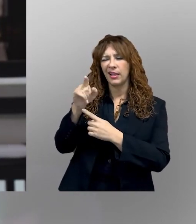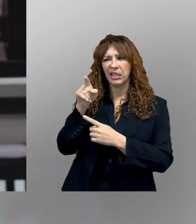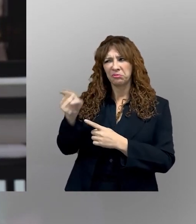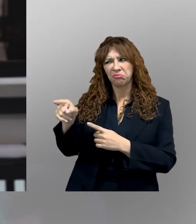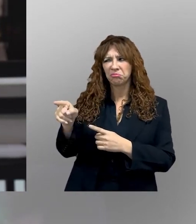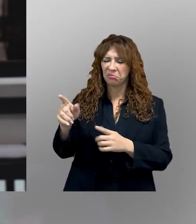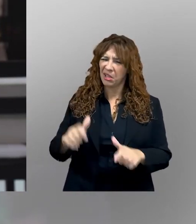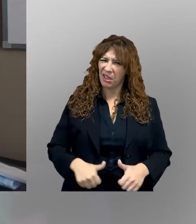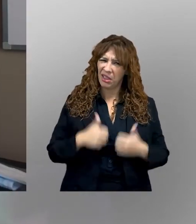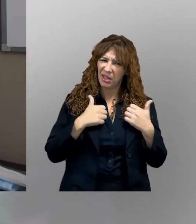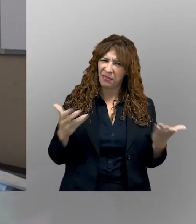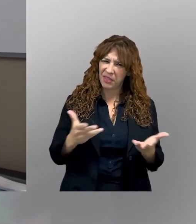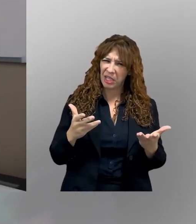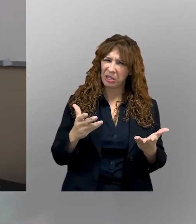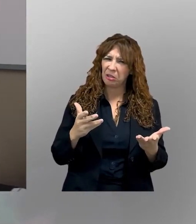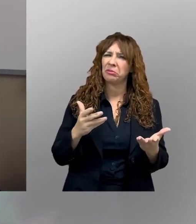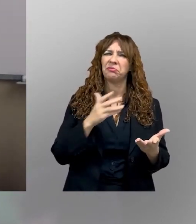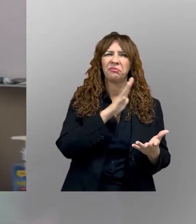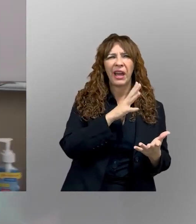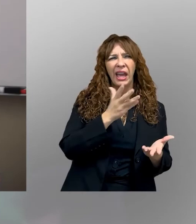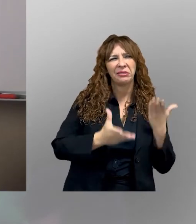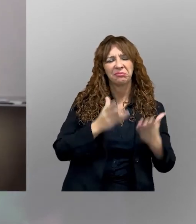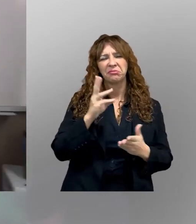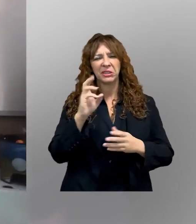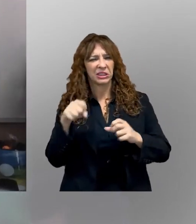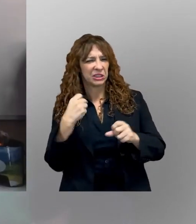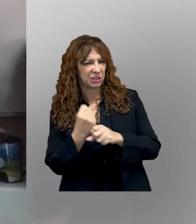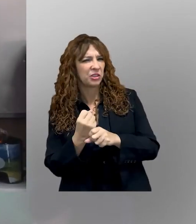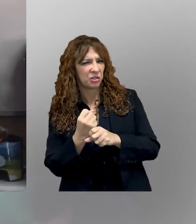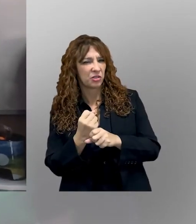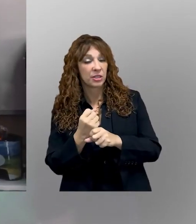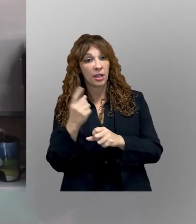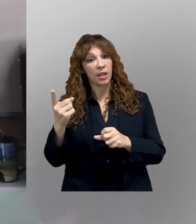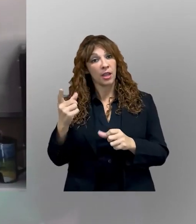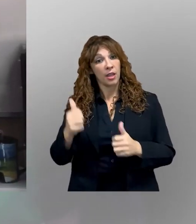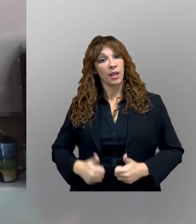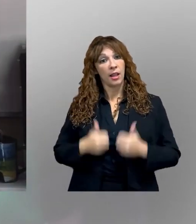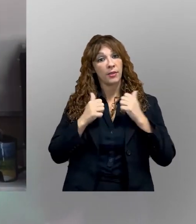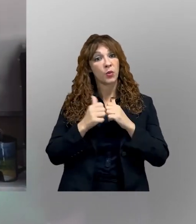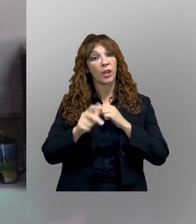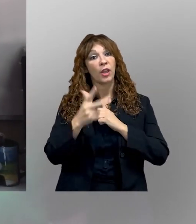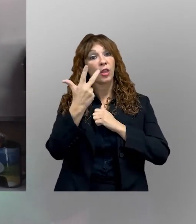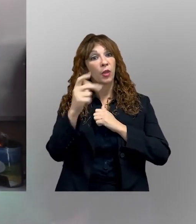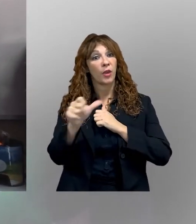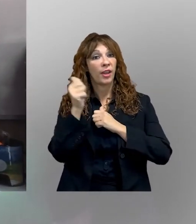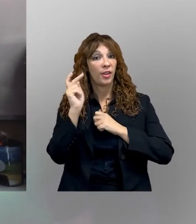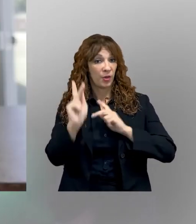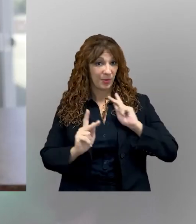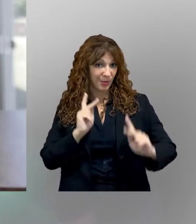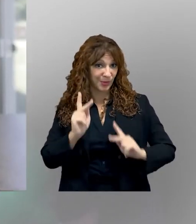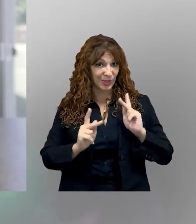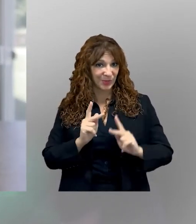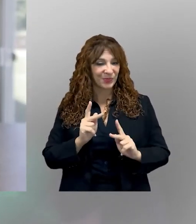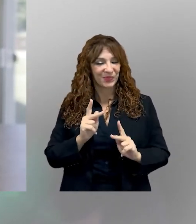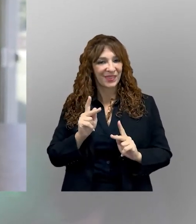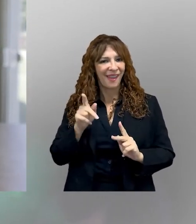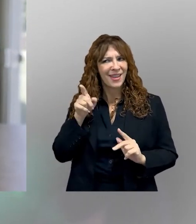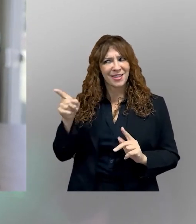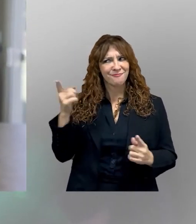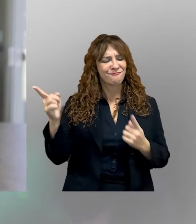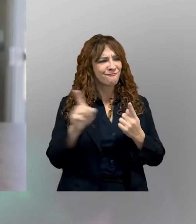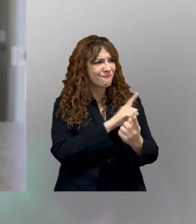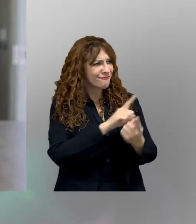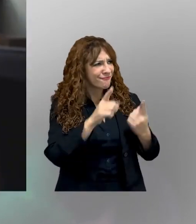here over, I think, 5-6 years. He lives with 3 other people. Stanley met